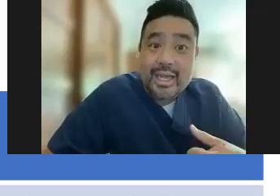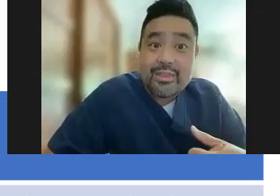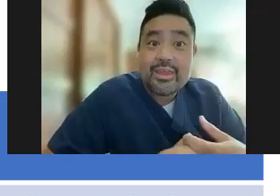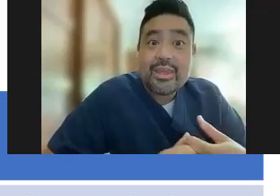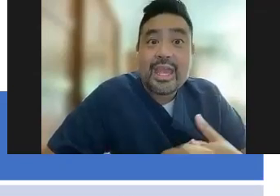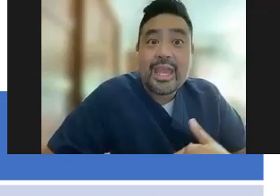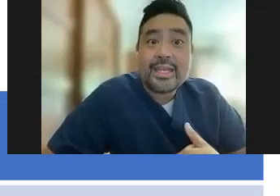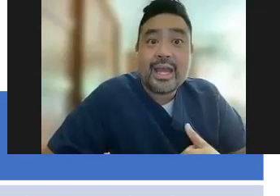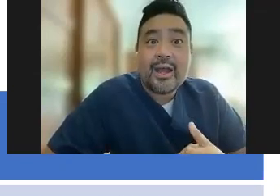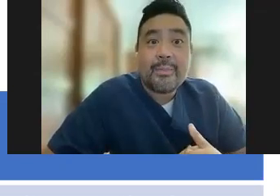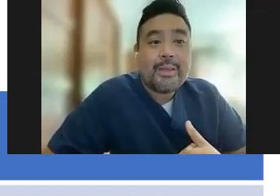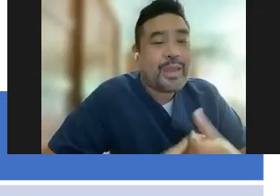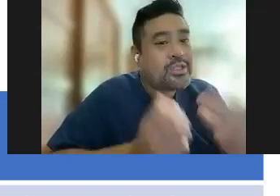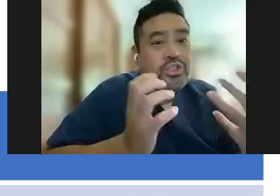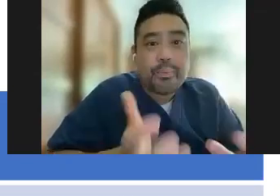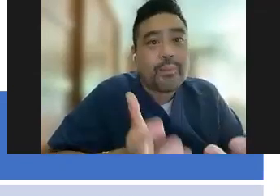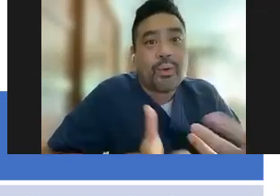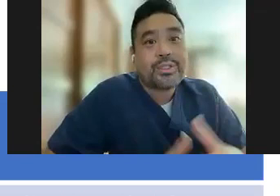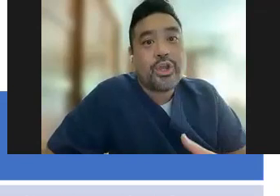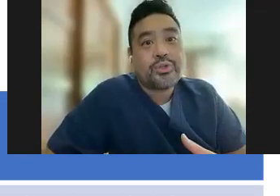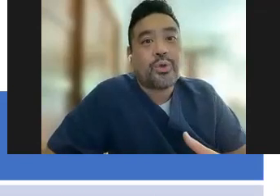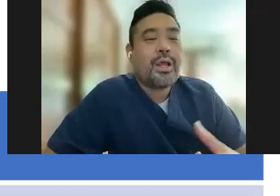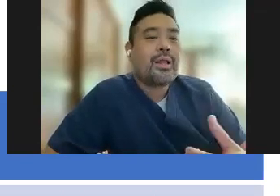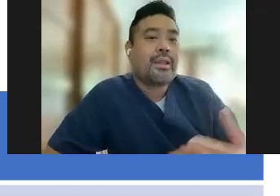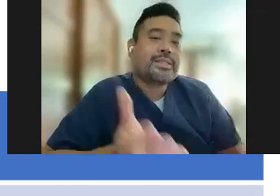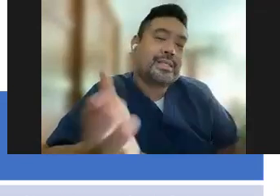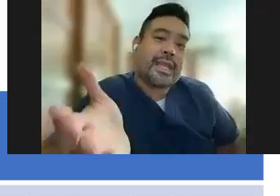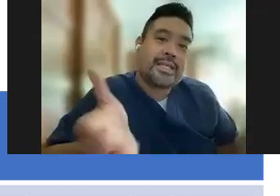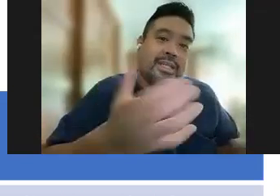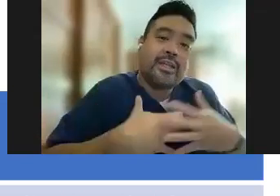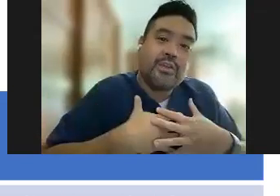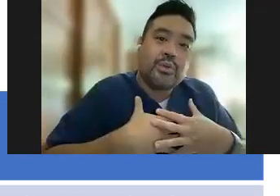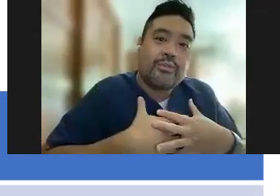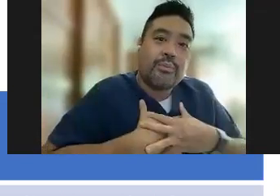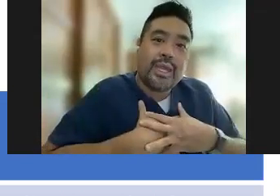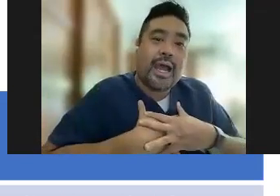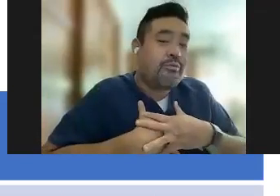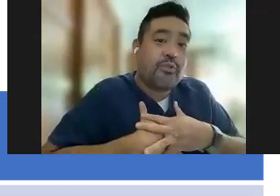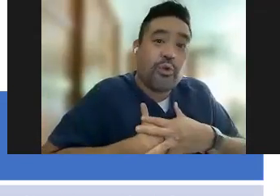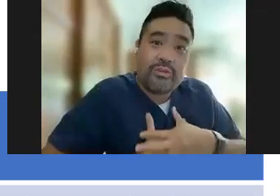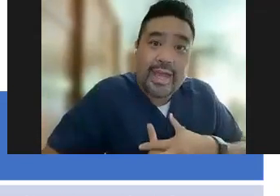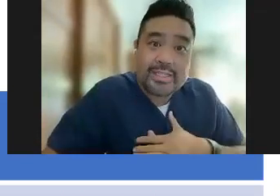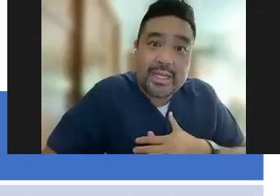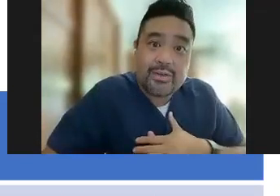and death. And that's super important to know. So let me take it as an individual level. Me, I'm fully vaccinated,